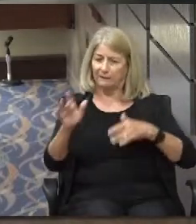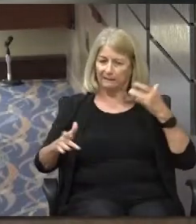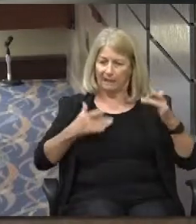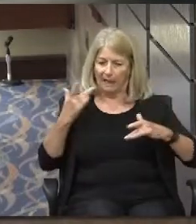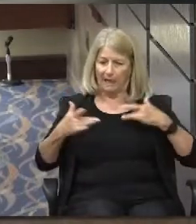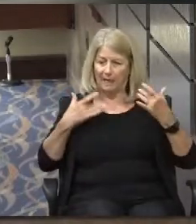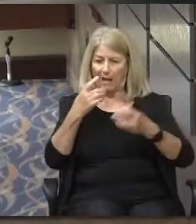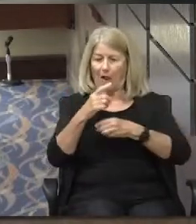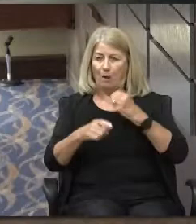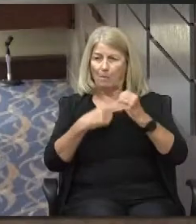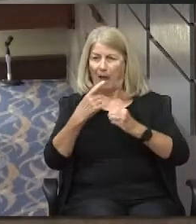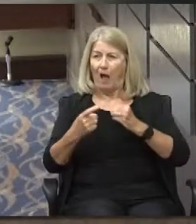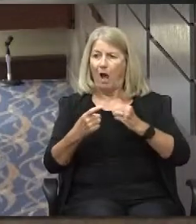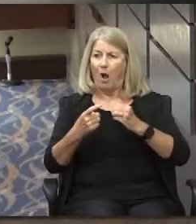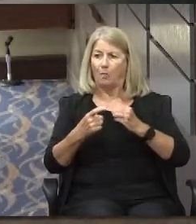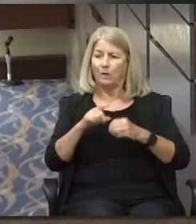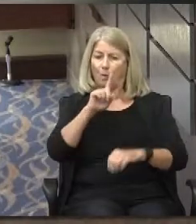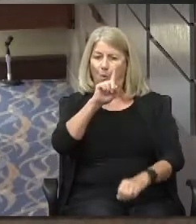the